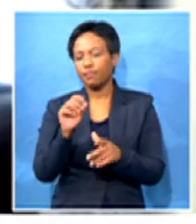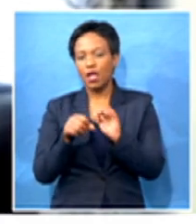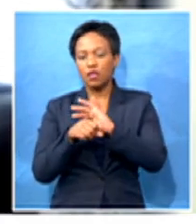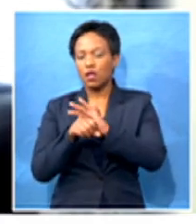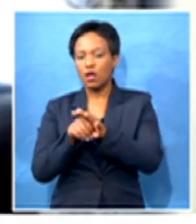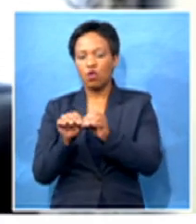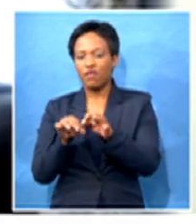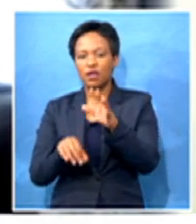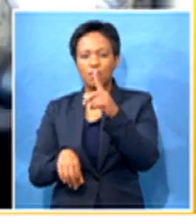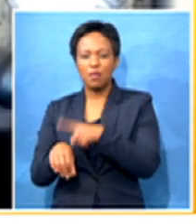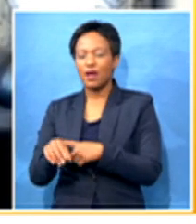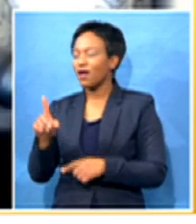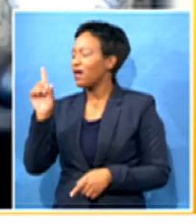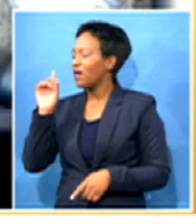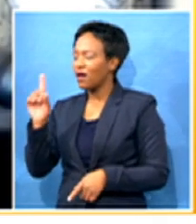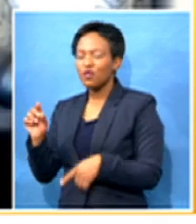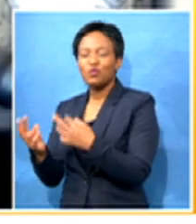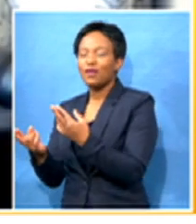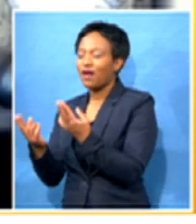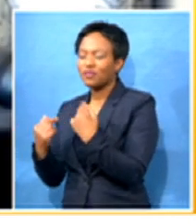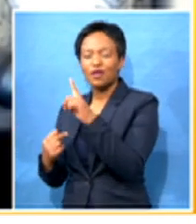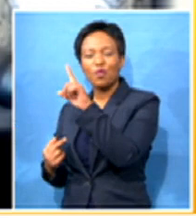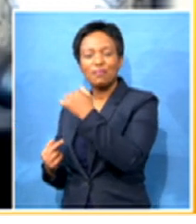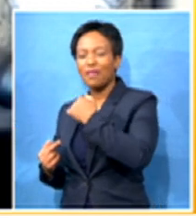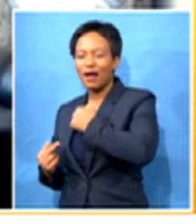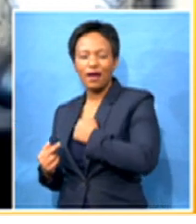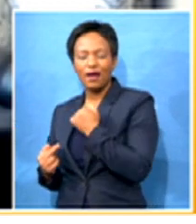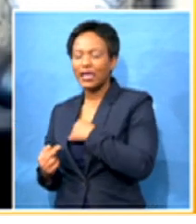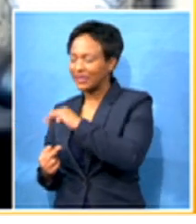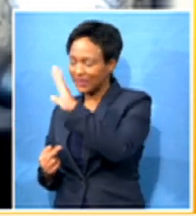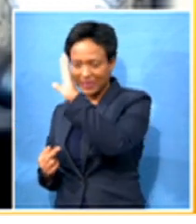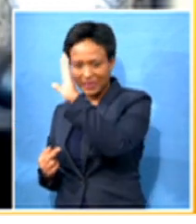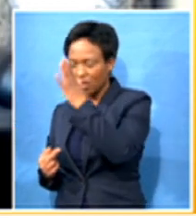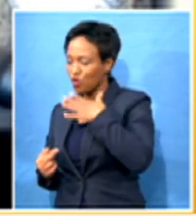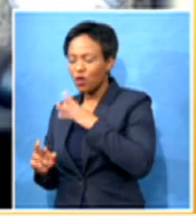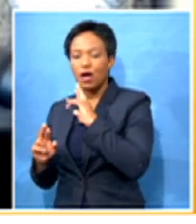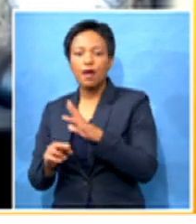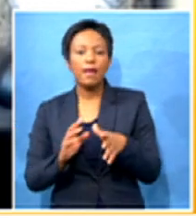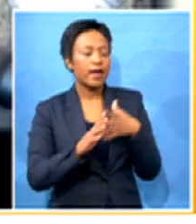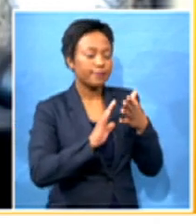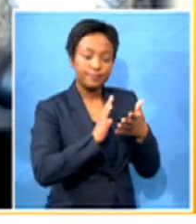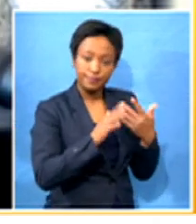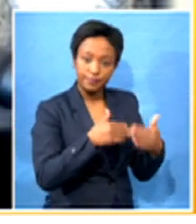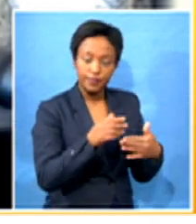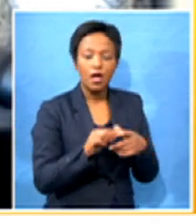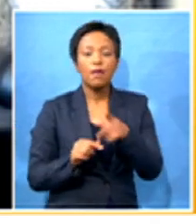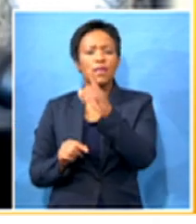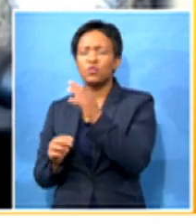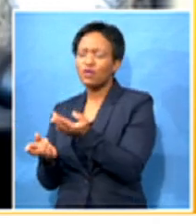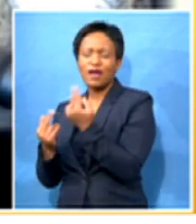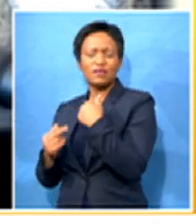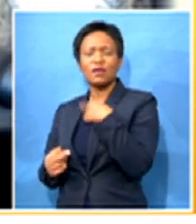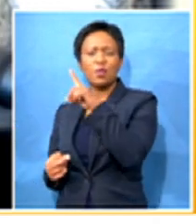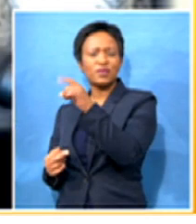COVID-19 moment. You're not answering it my question. It was for the first time for the department. You're still not answering a very simple, pointed question, MEC,